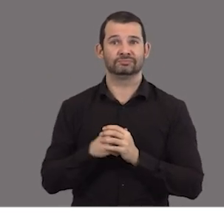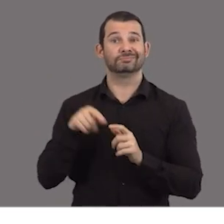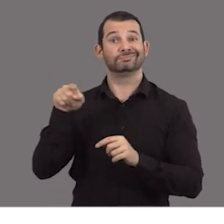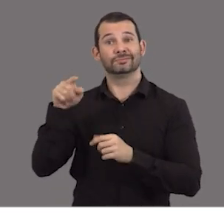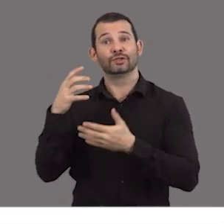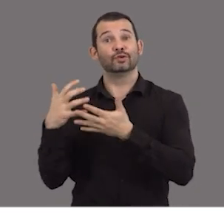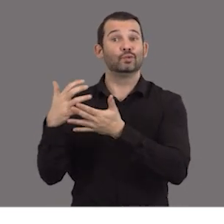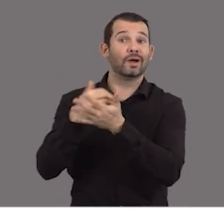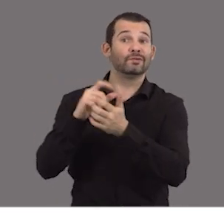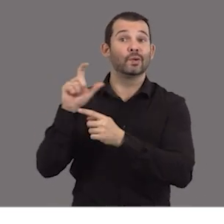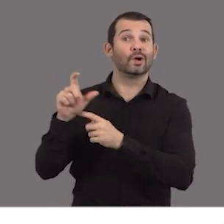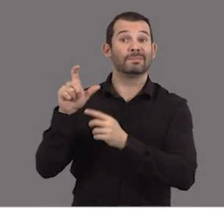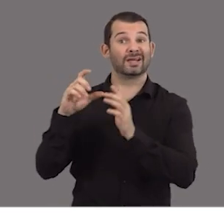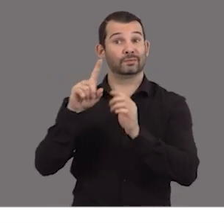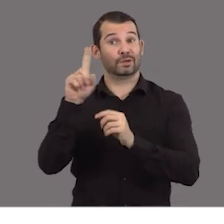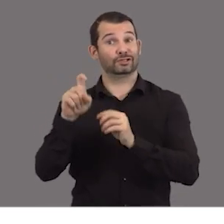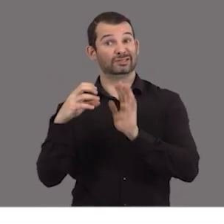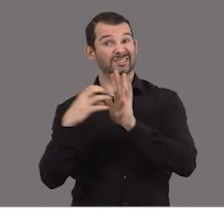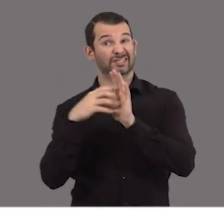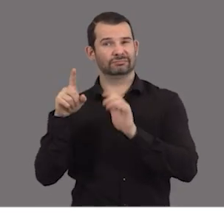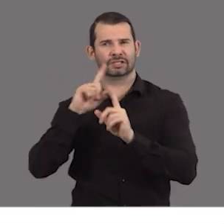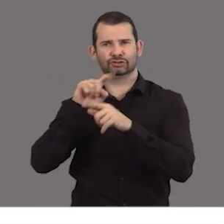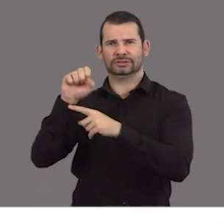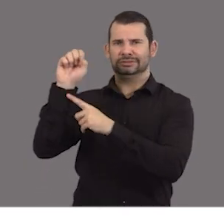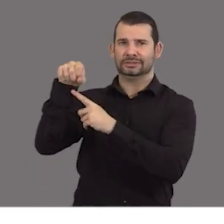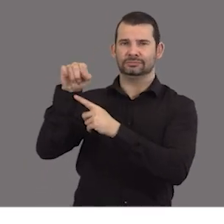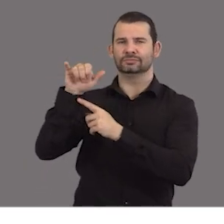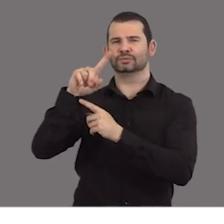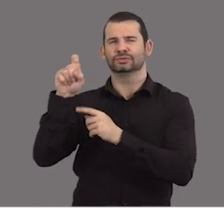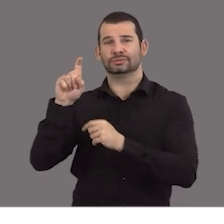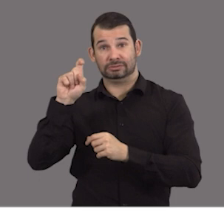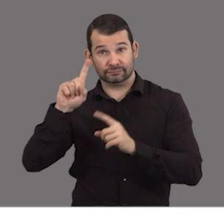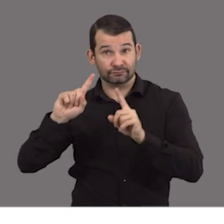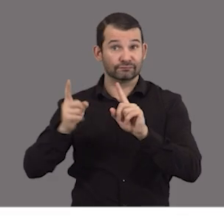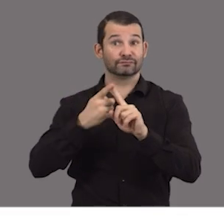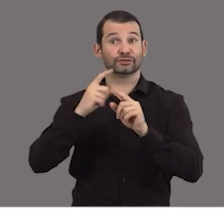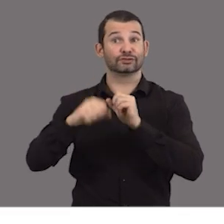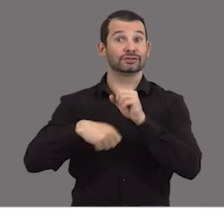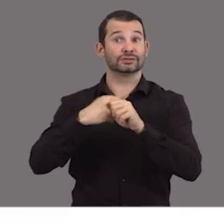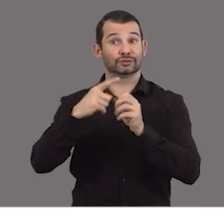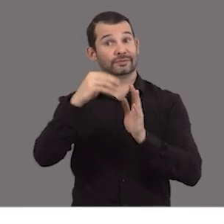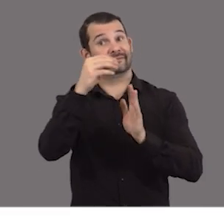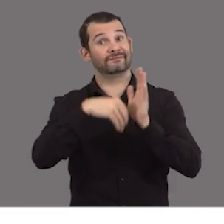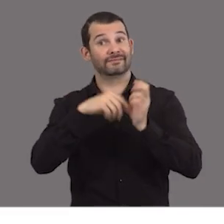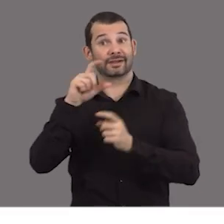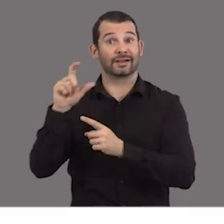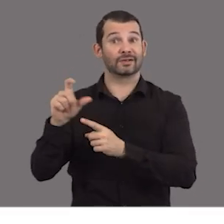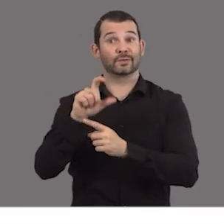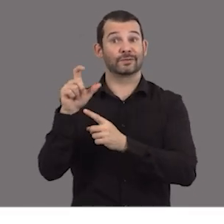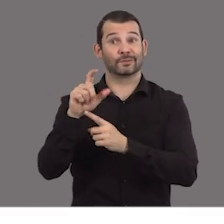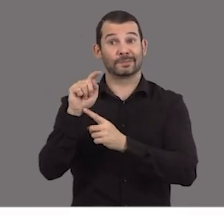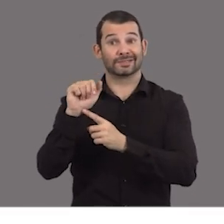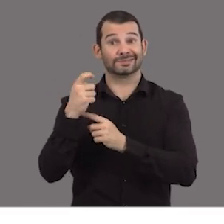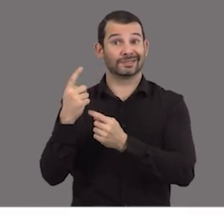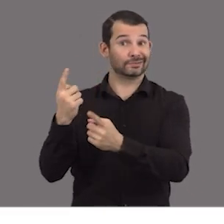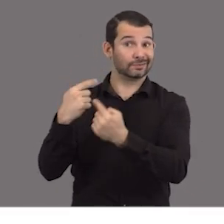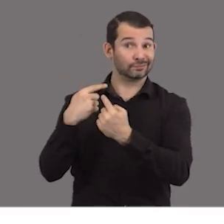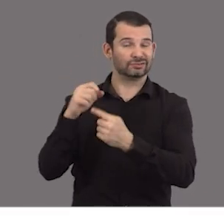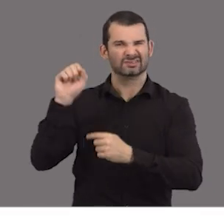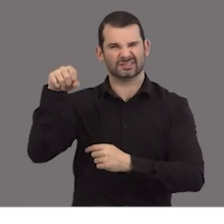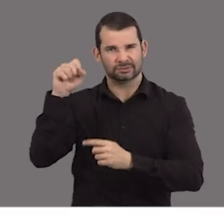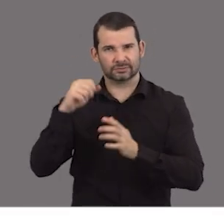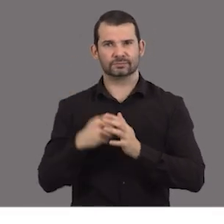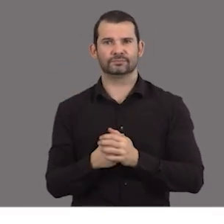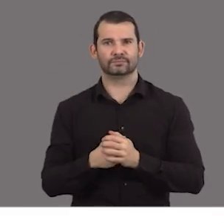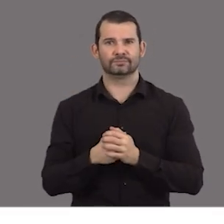In the Revenue Quebec questions section, answer yes to the question, is it the first year that you are filing a Quebec tax